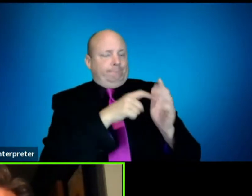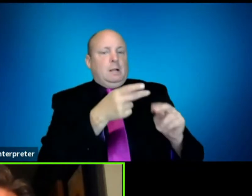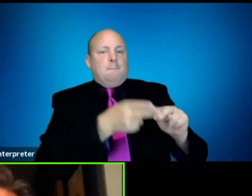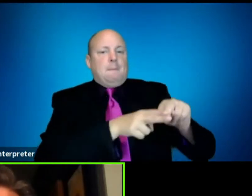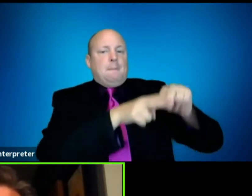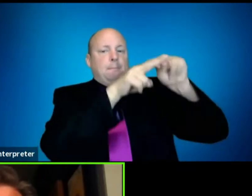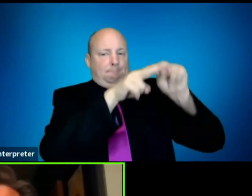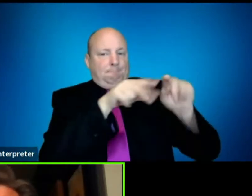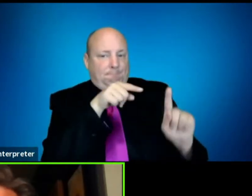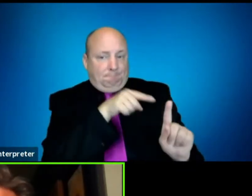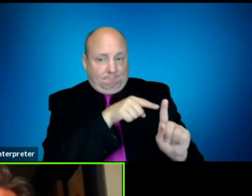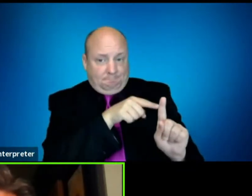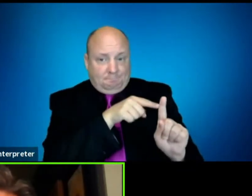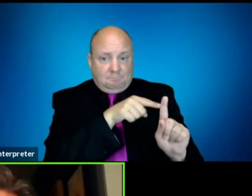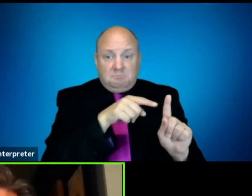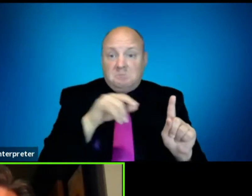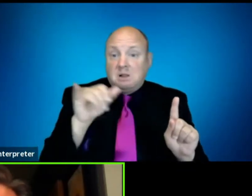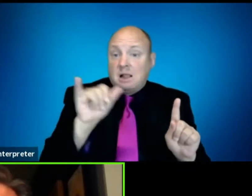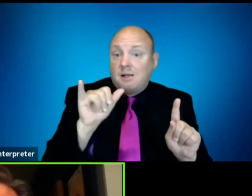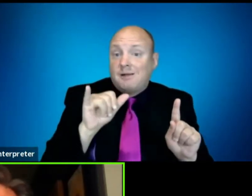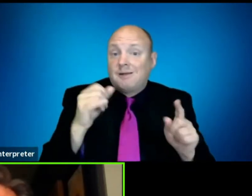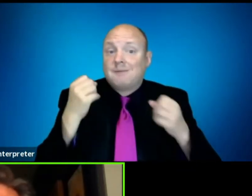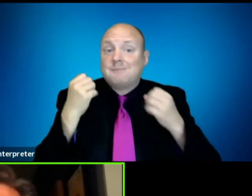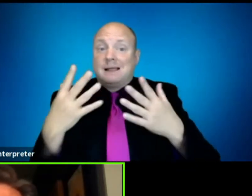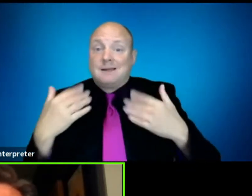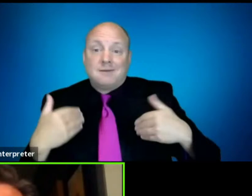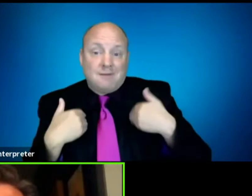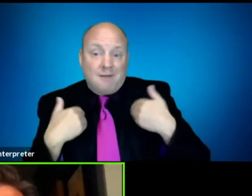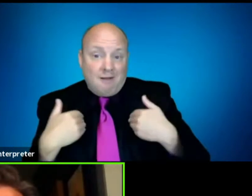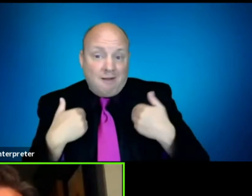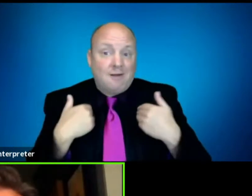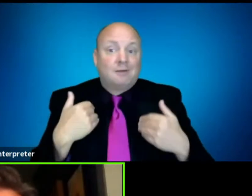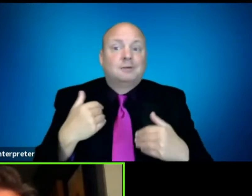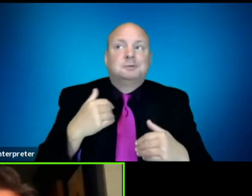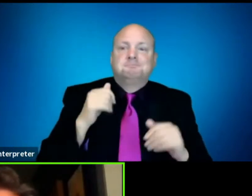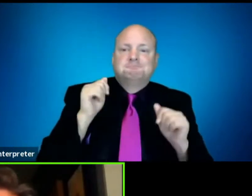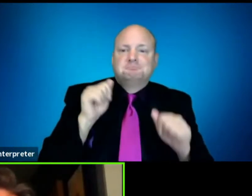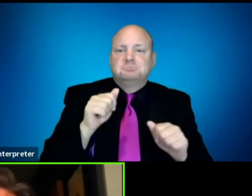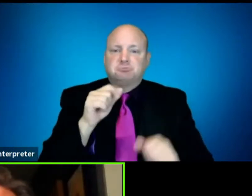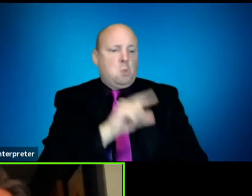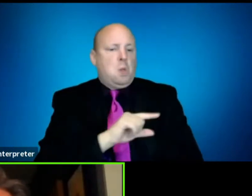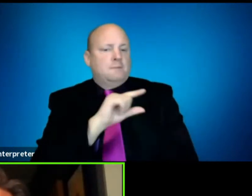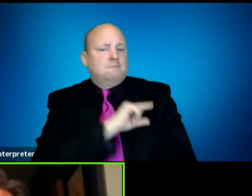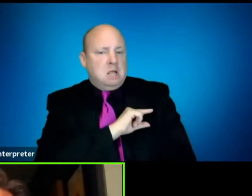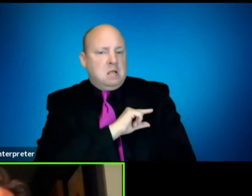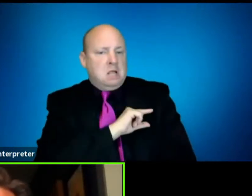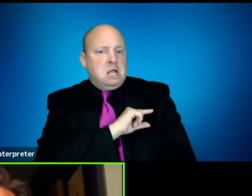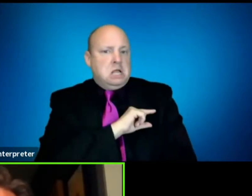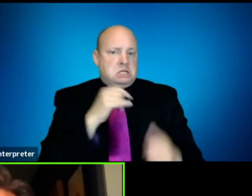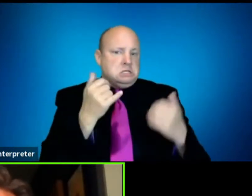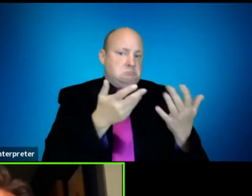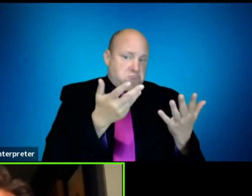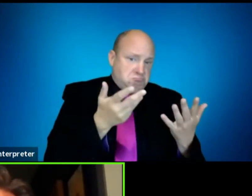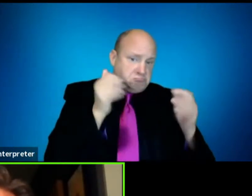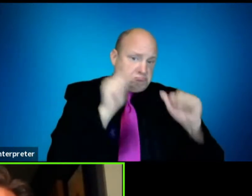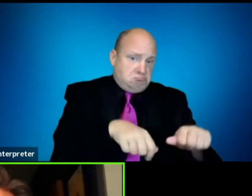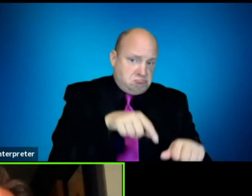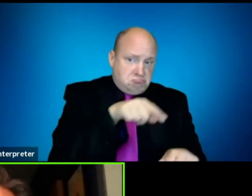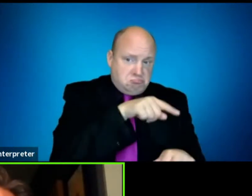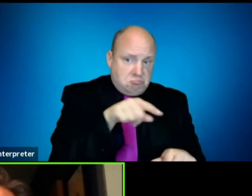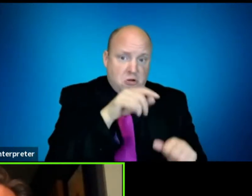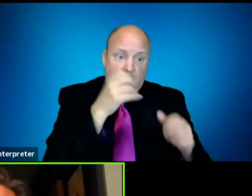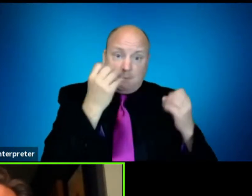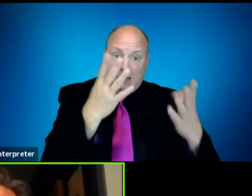large events. Our college football teams have used that here in Oregon. As students return to college campuses,